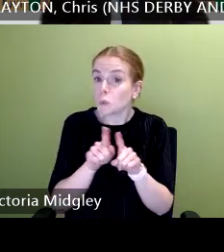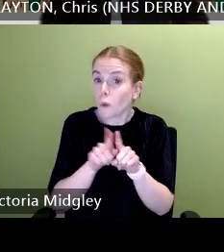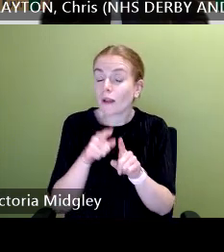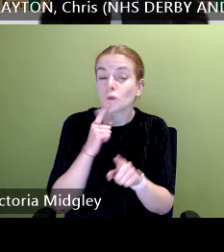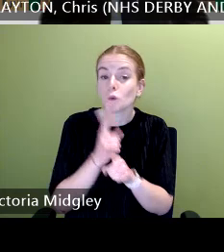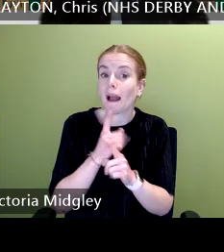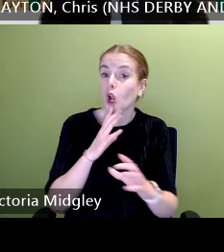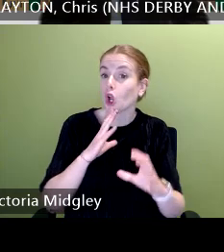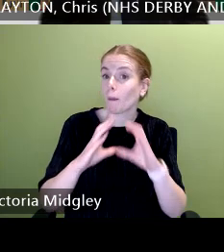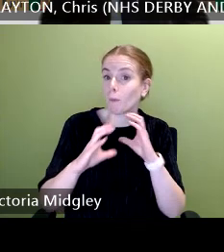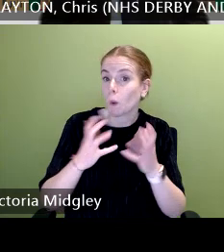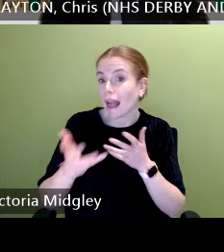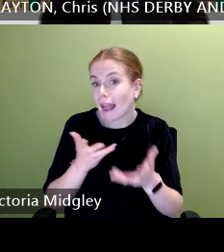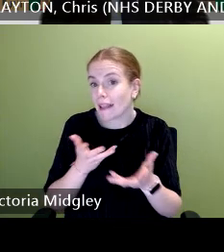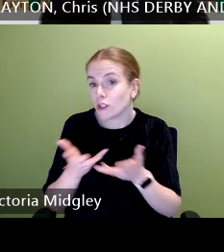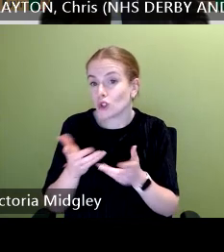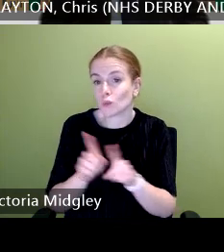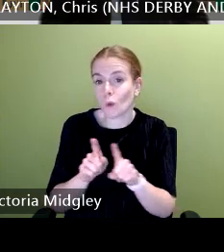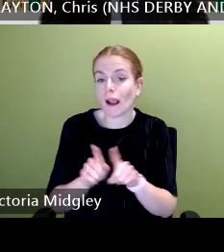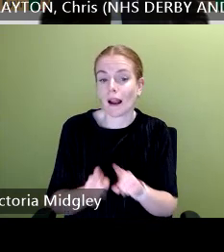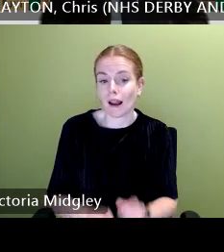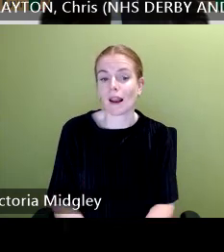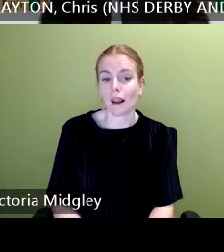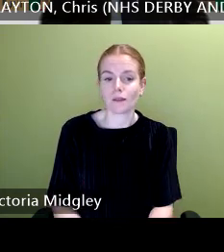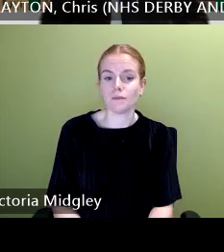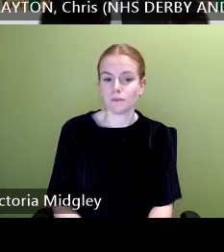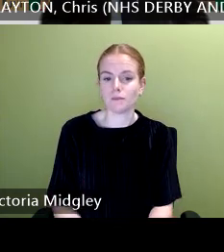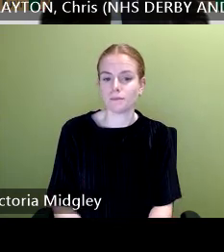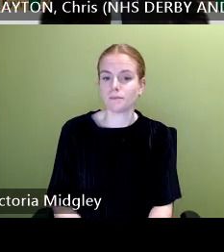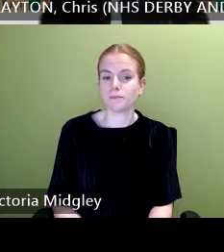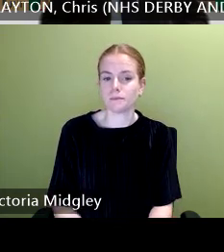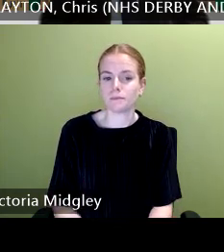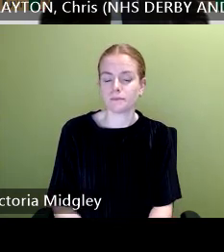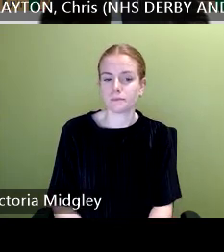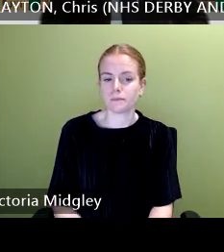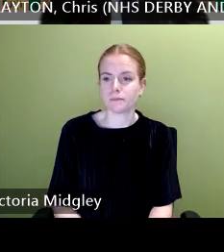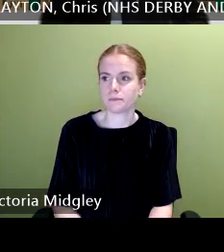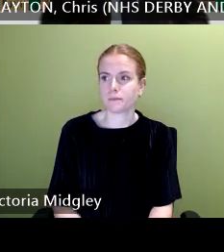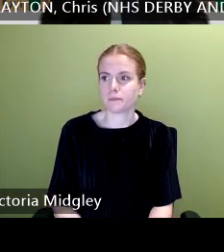import.